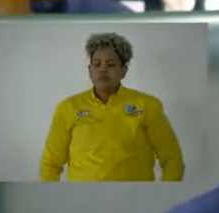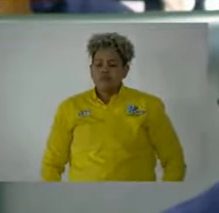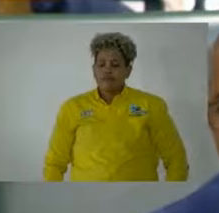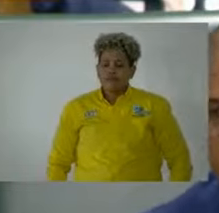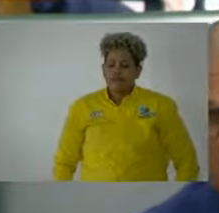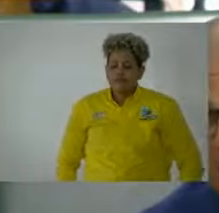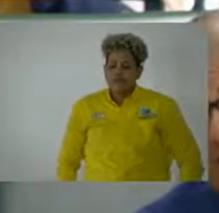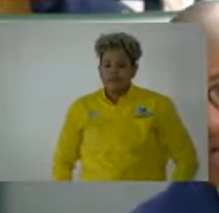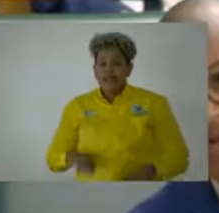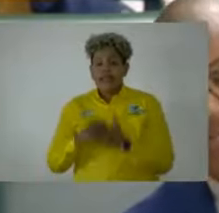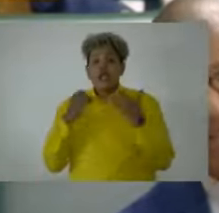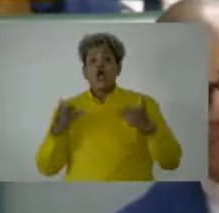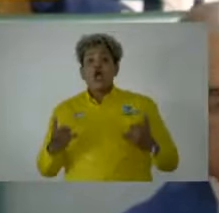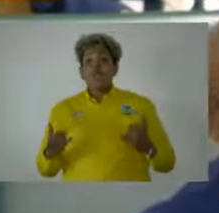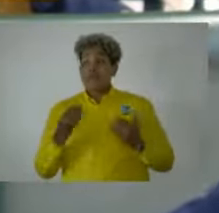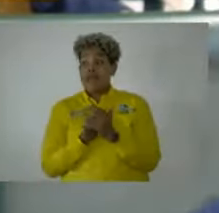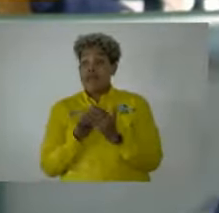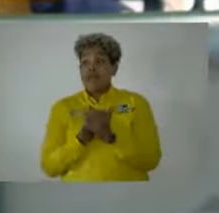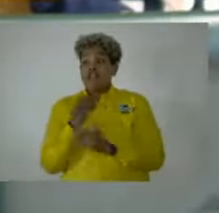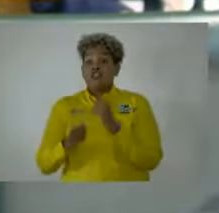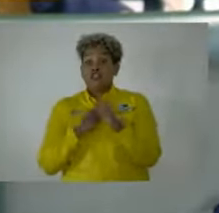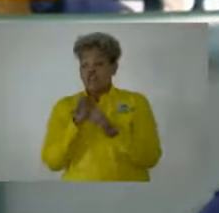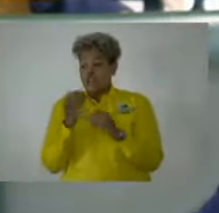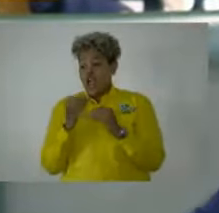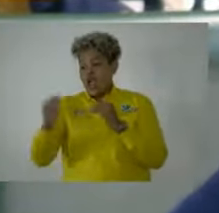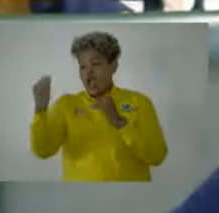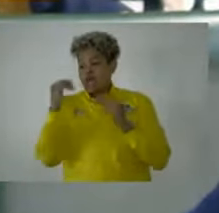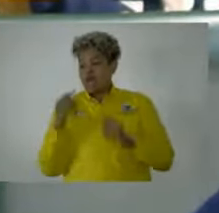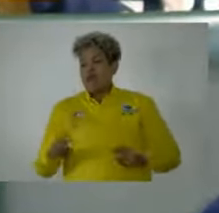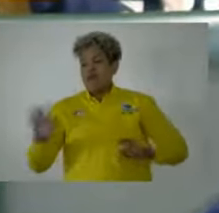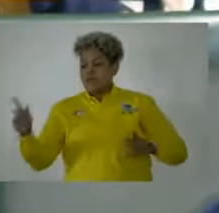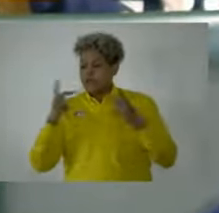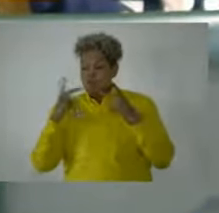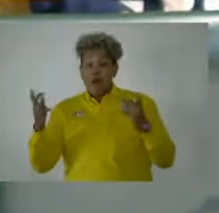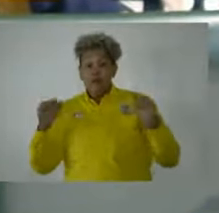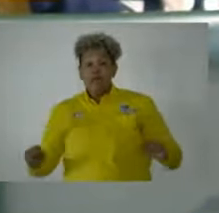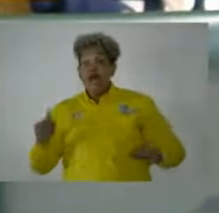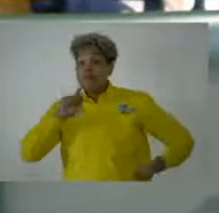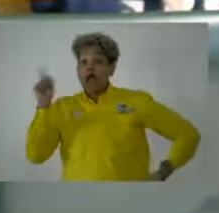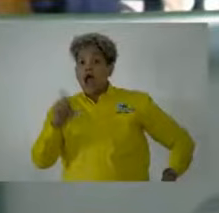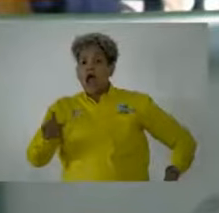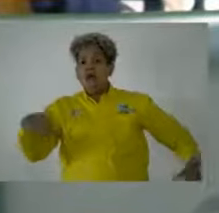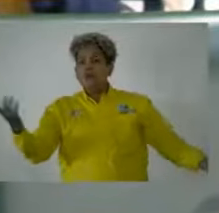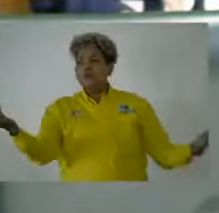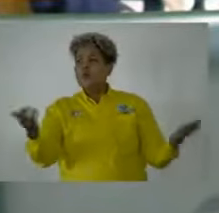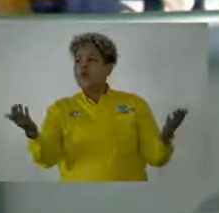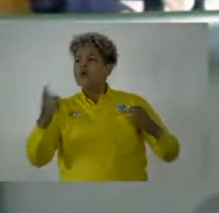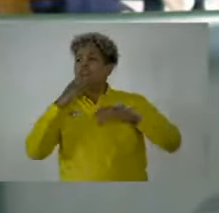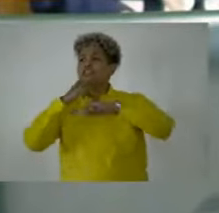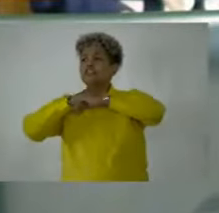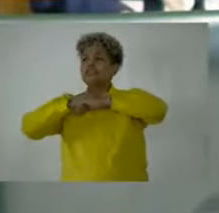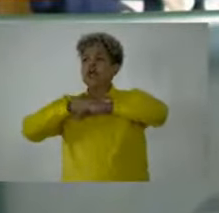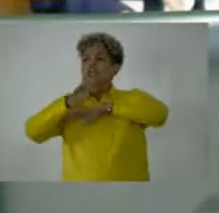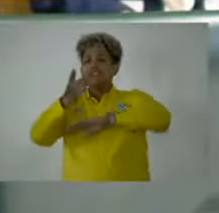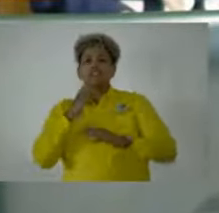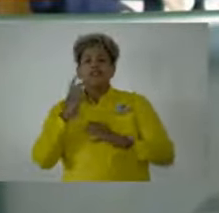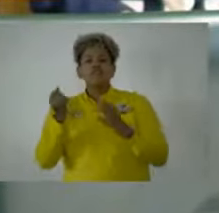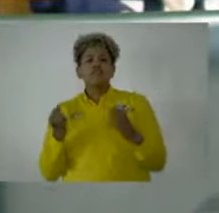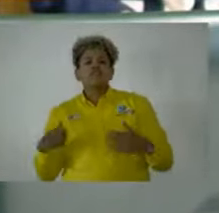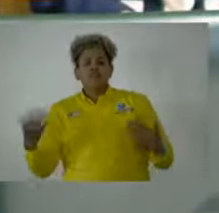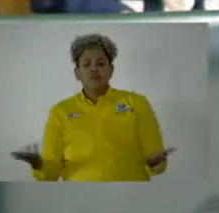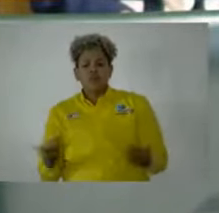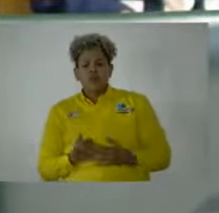In the coming fiscal year and thereafter, the public may well be asking, what is a securitization of